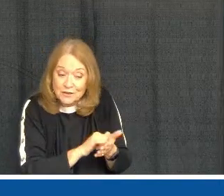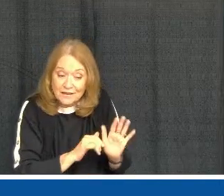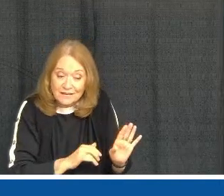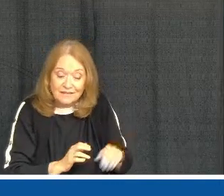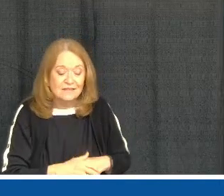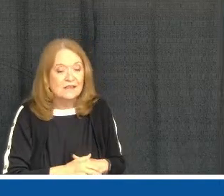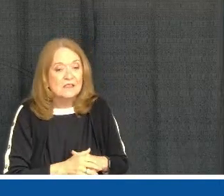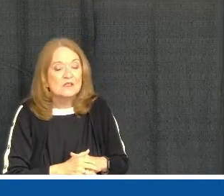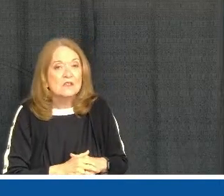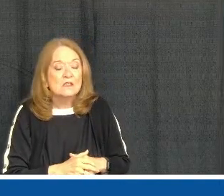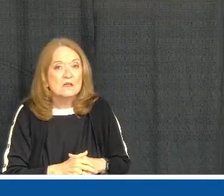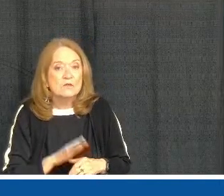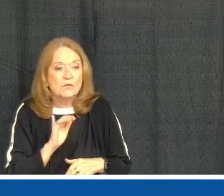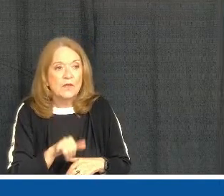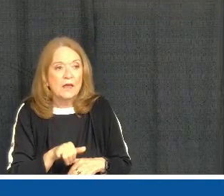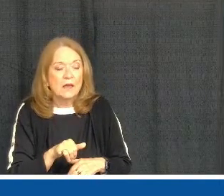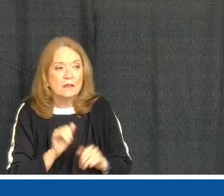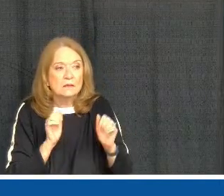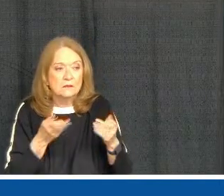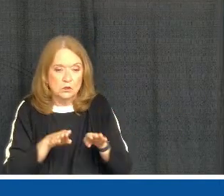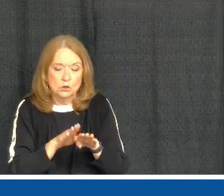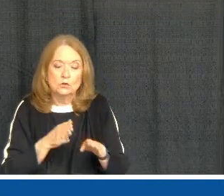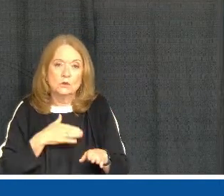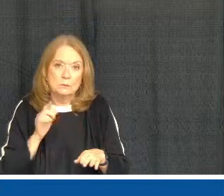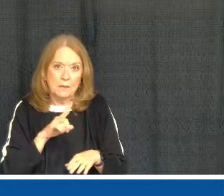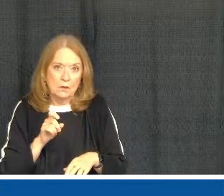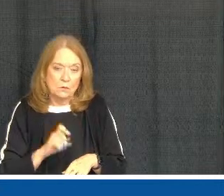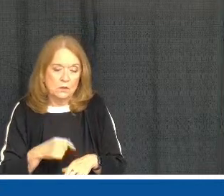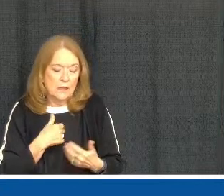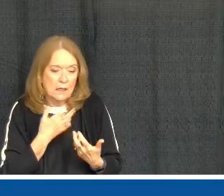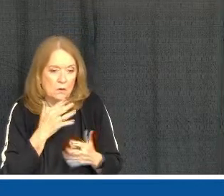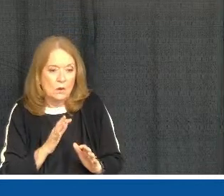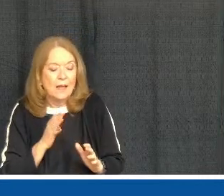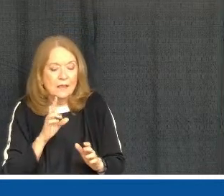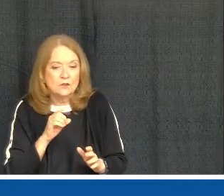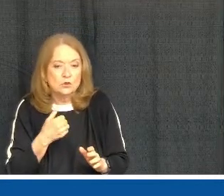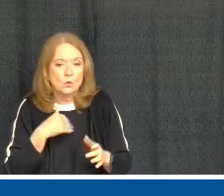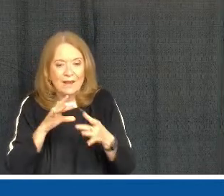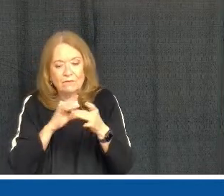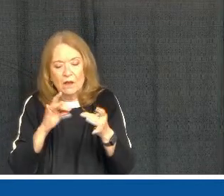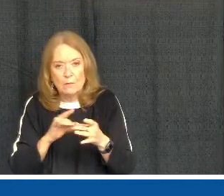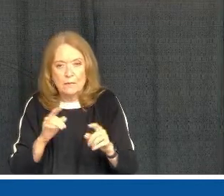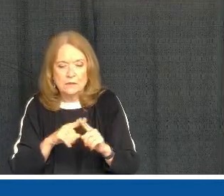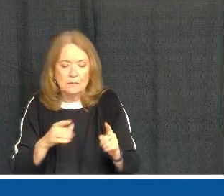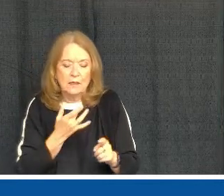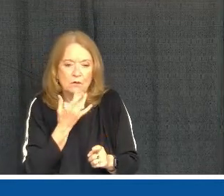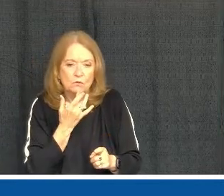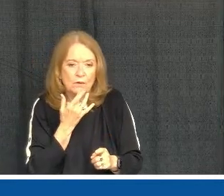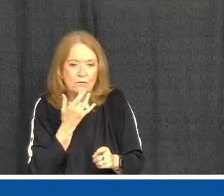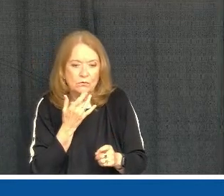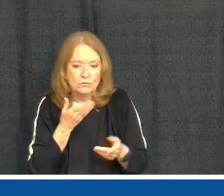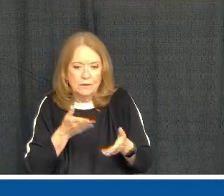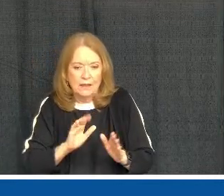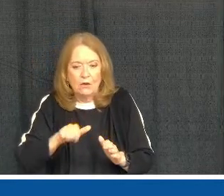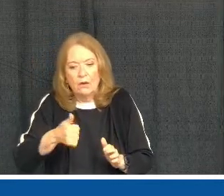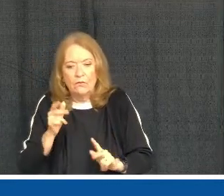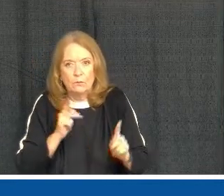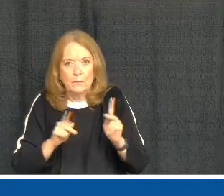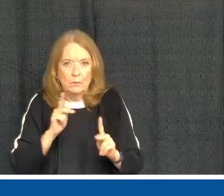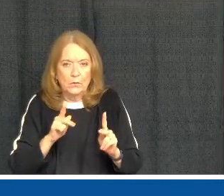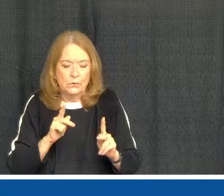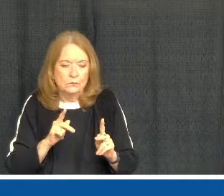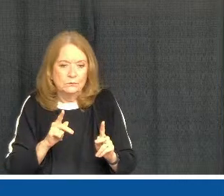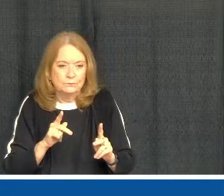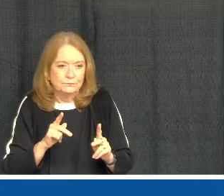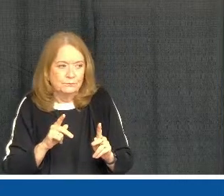okay, that concludes my questions. I do have comments I want to make, but I'd rather allow others to be able to, there's